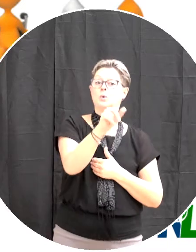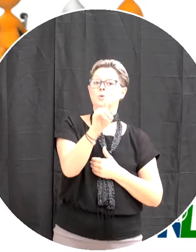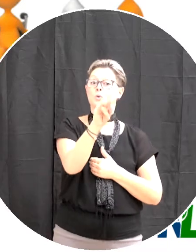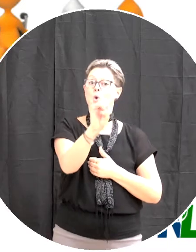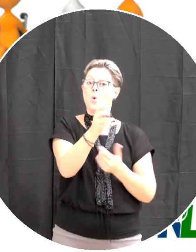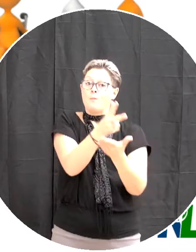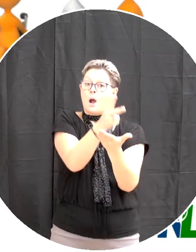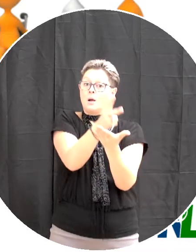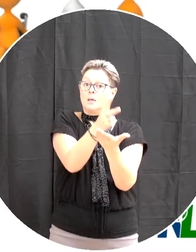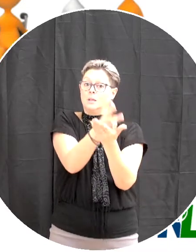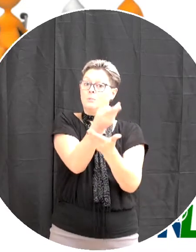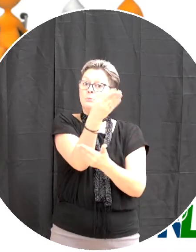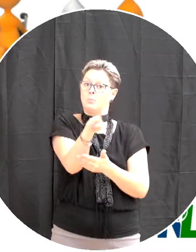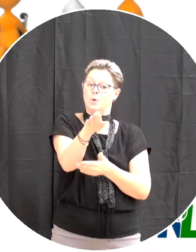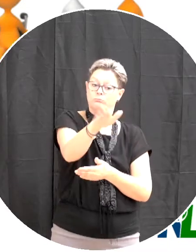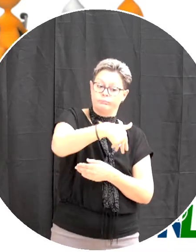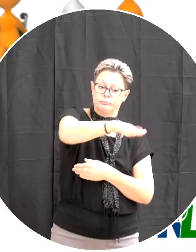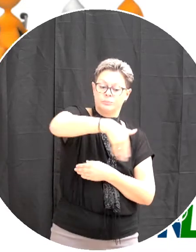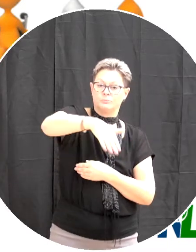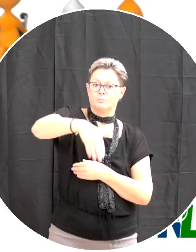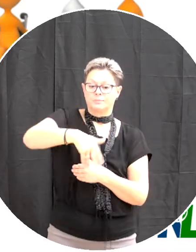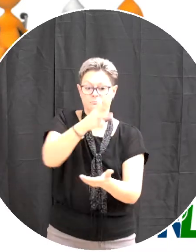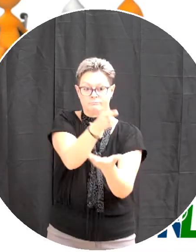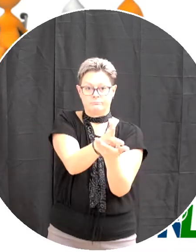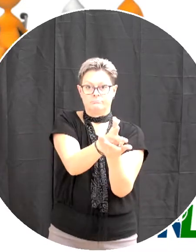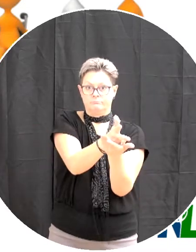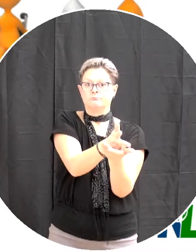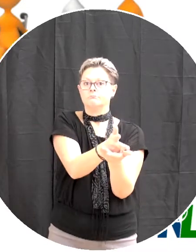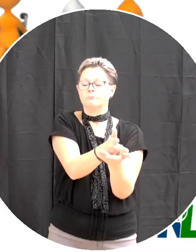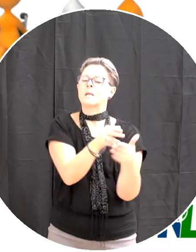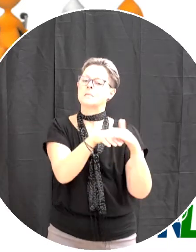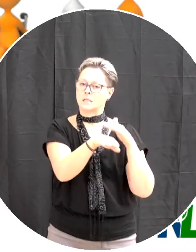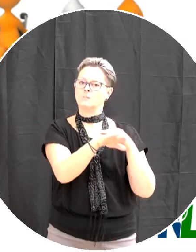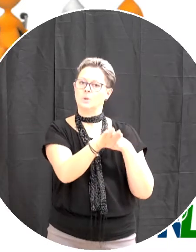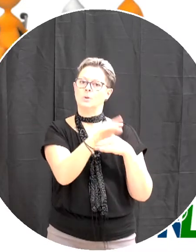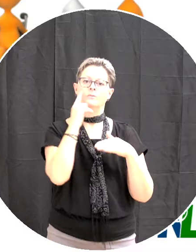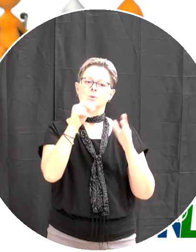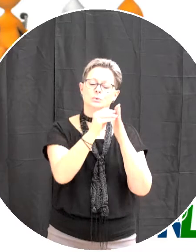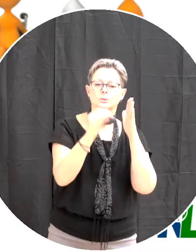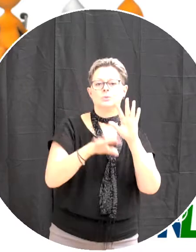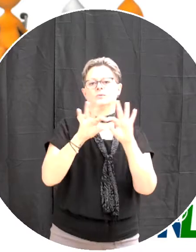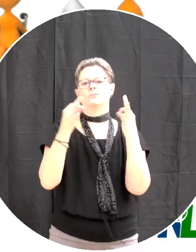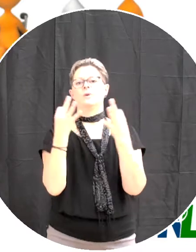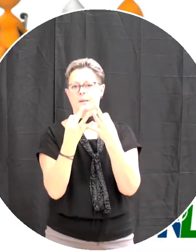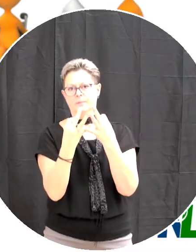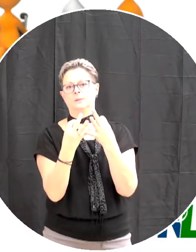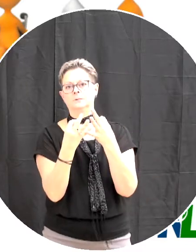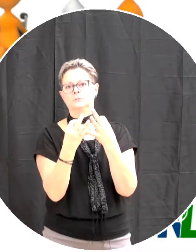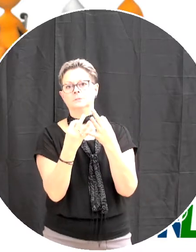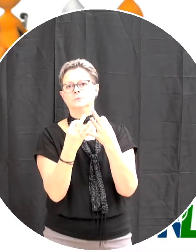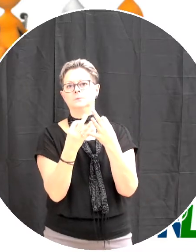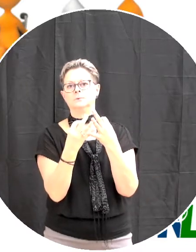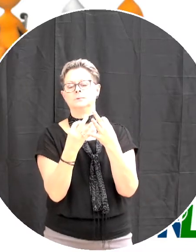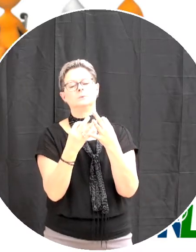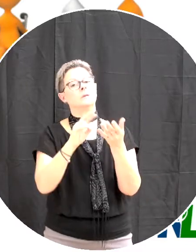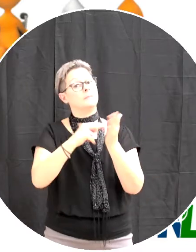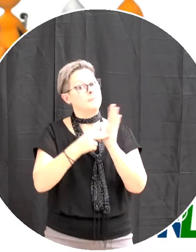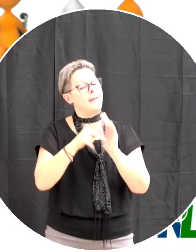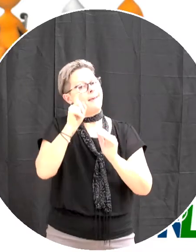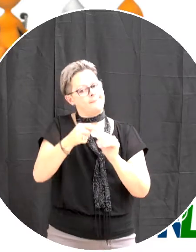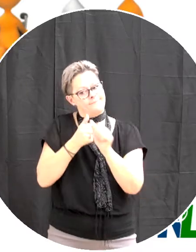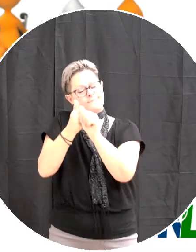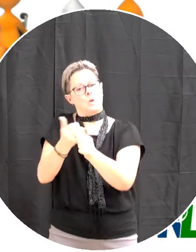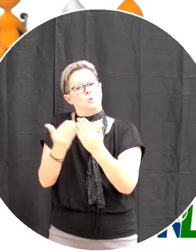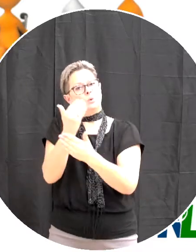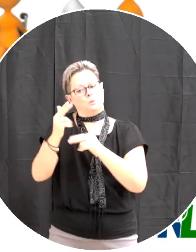lots were established to provide accessible parking to students and families as per the new Building Accessibility Act